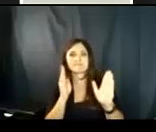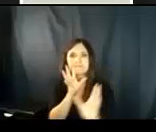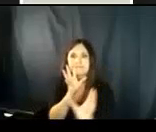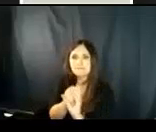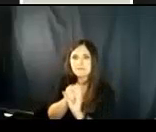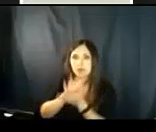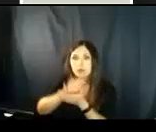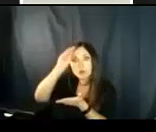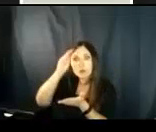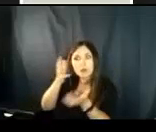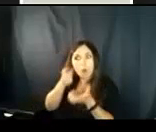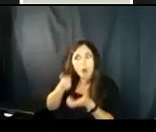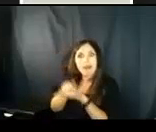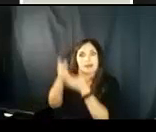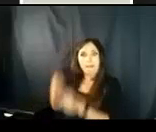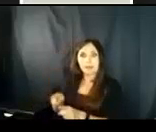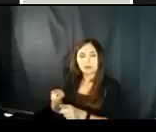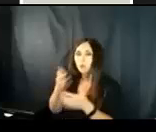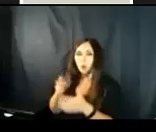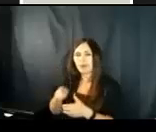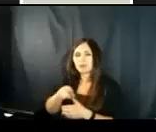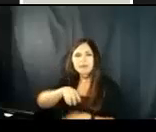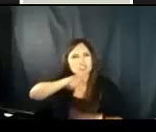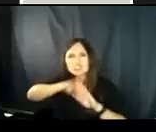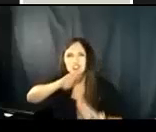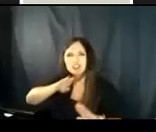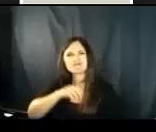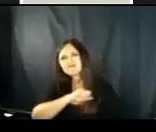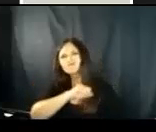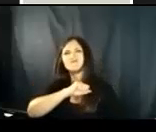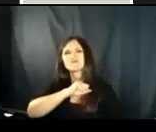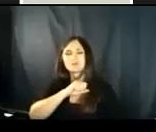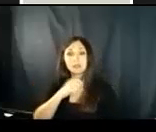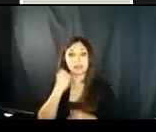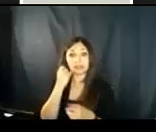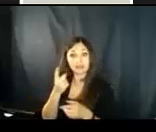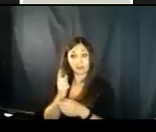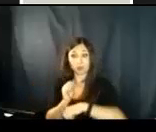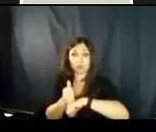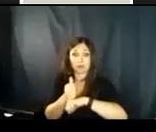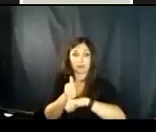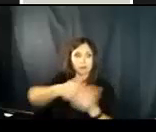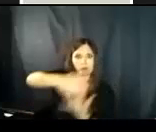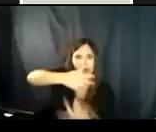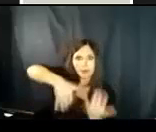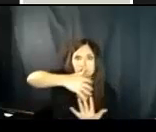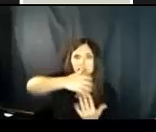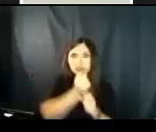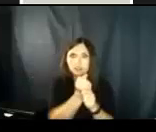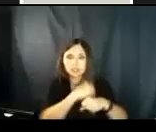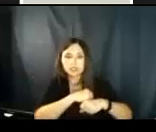we want to happen. So we don't want them to be frustrated. So anytime you are creating some sort of interaction,